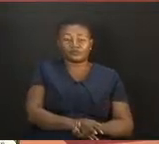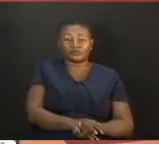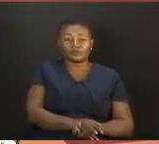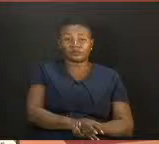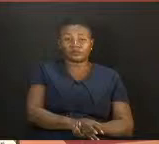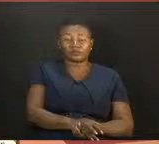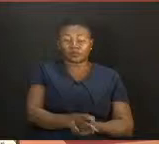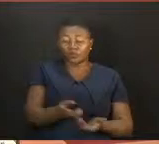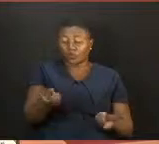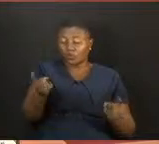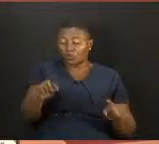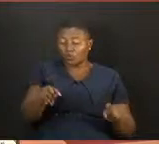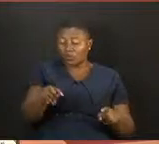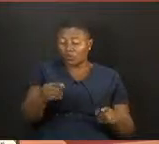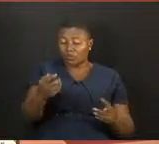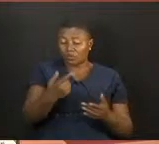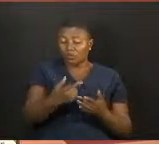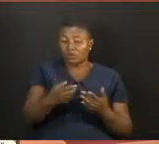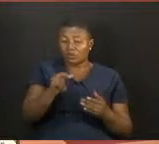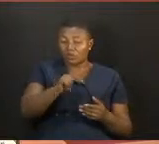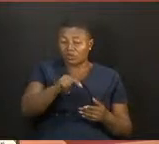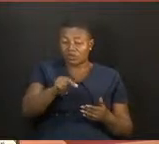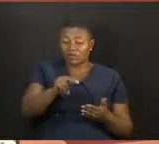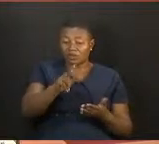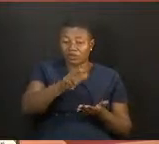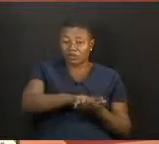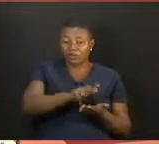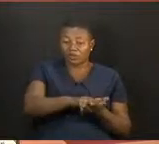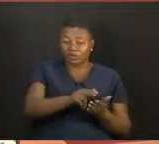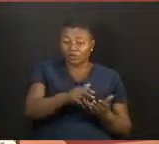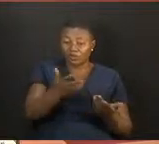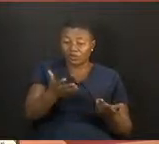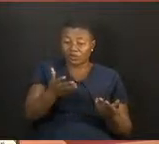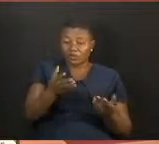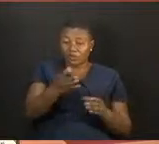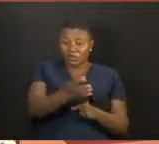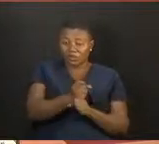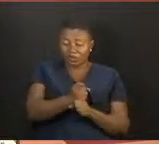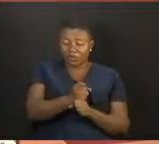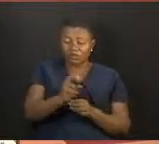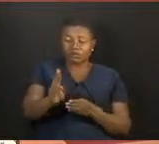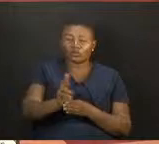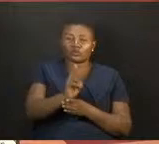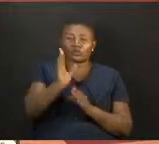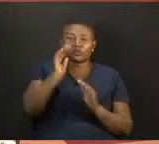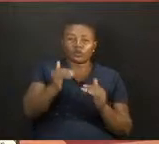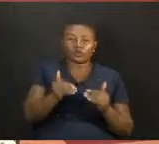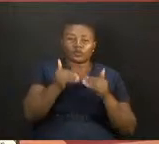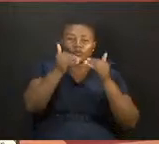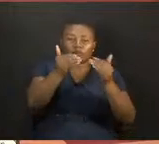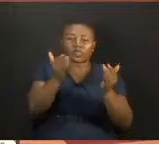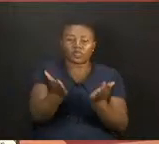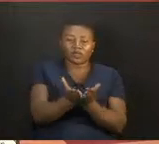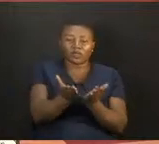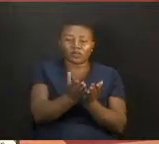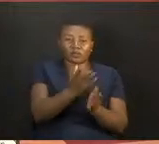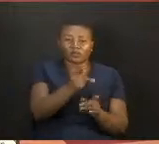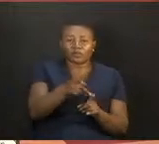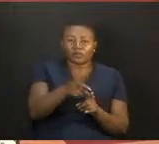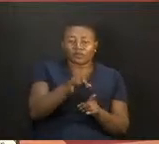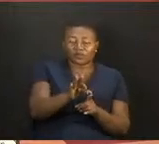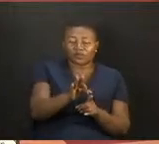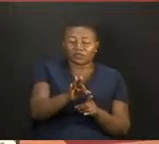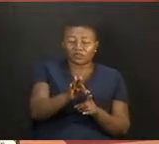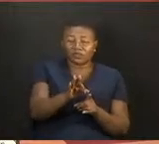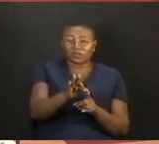necessary approvals have been sought and the bill has been passed, the university will promote academic and professional excellence in local governance